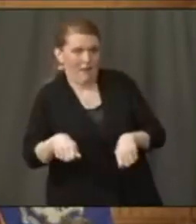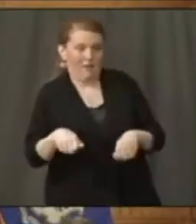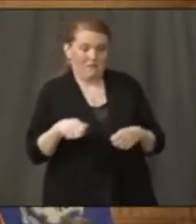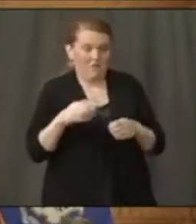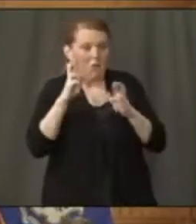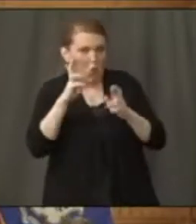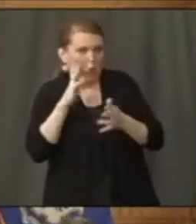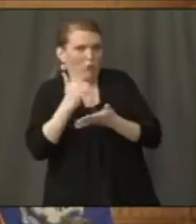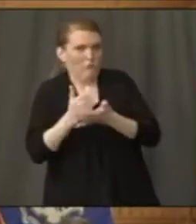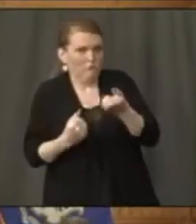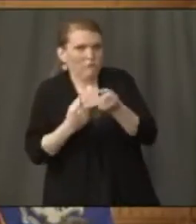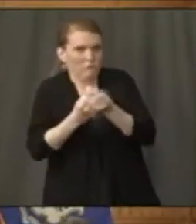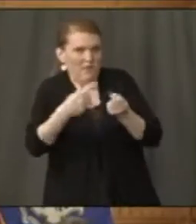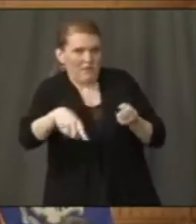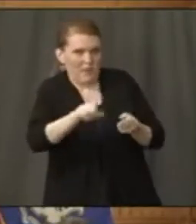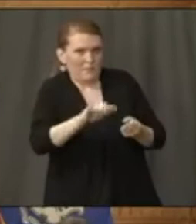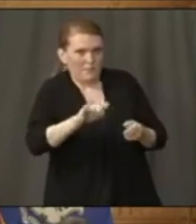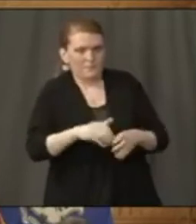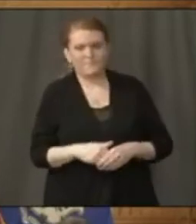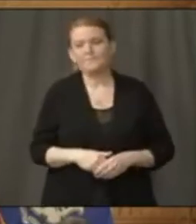Thanks, Max. Hi, Governor.